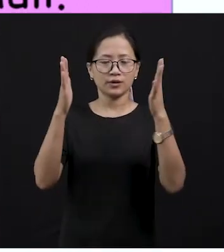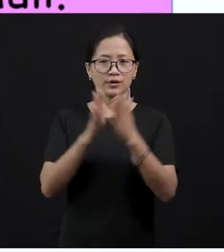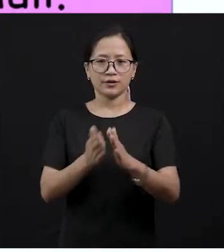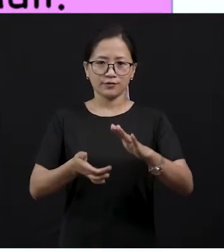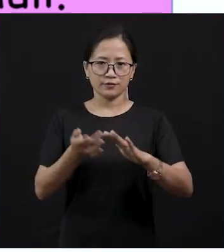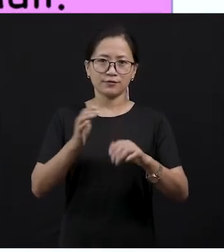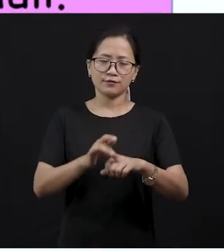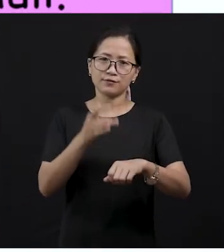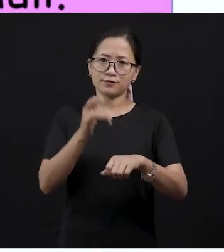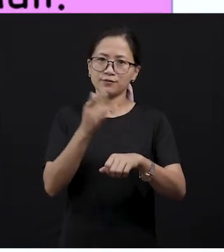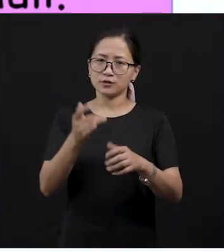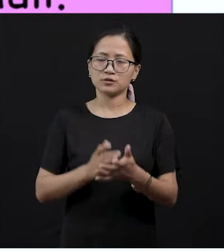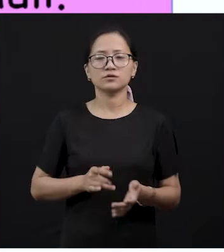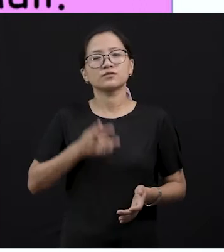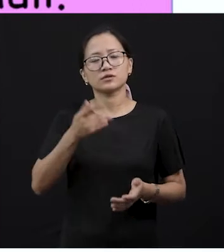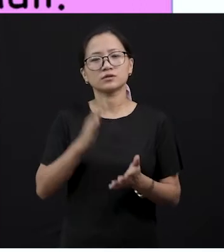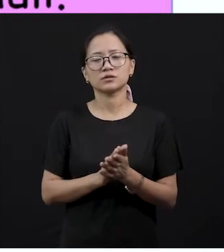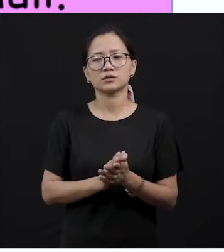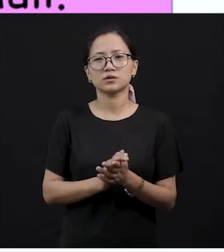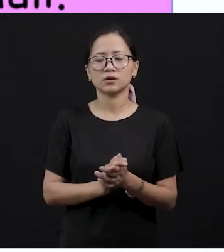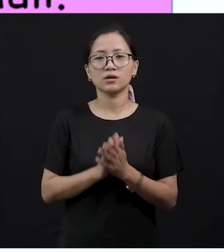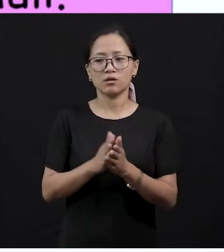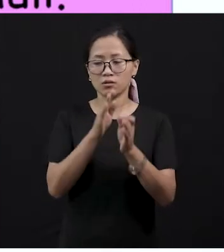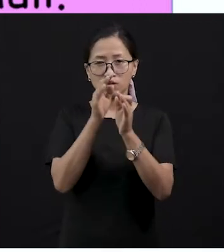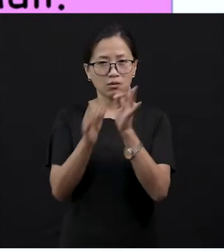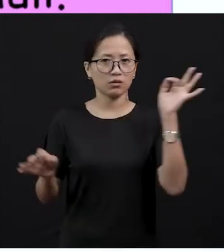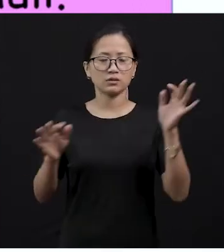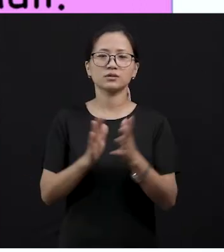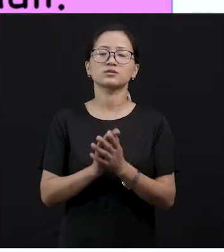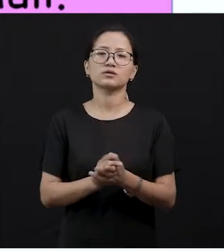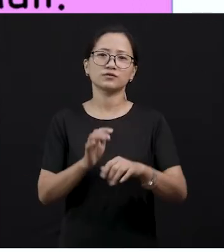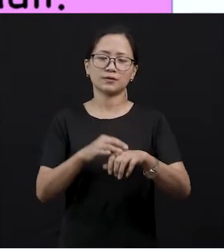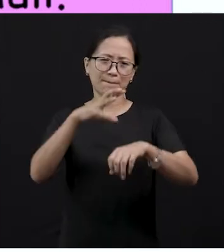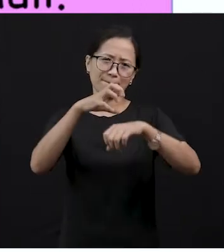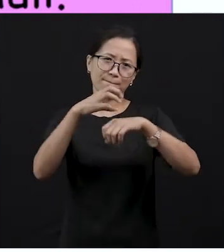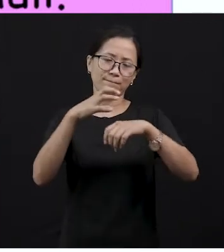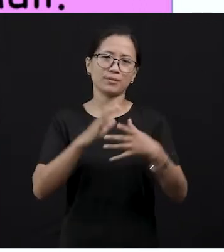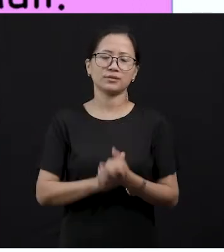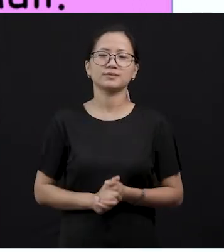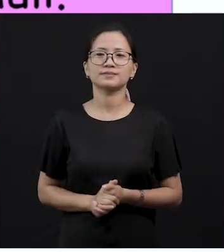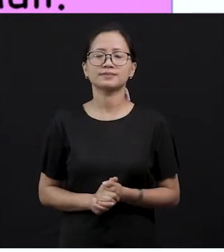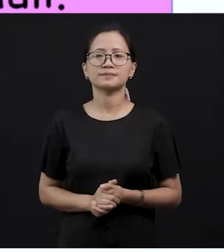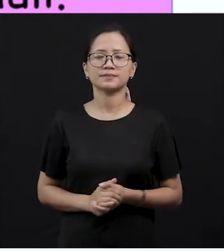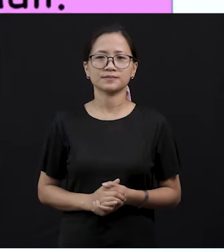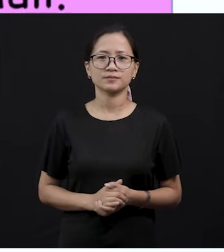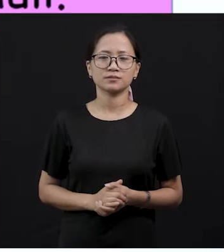heat, the hotness of the pan. So how do you react? How do you react if you touch a hot